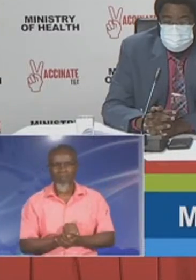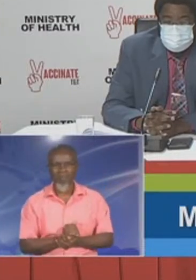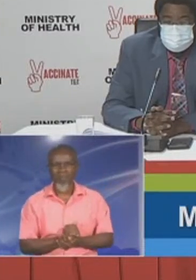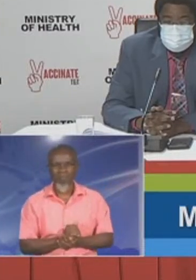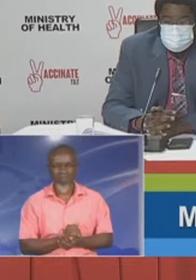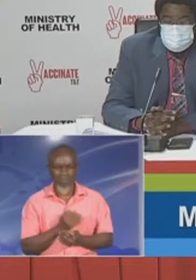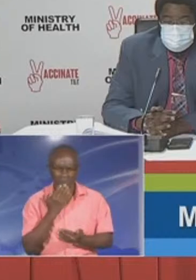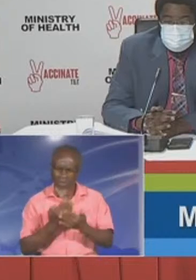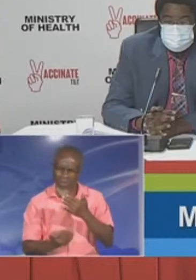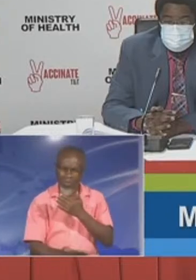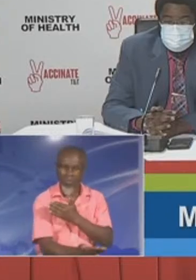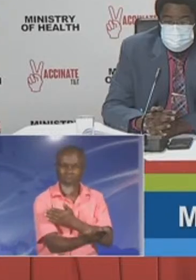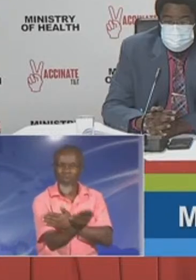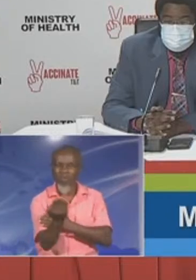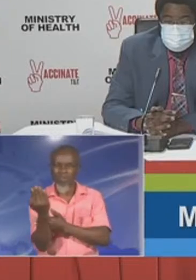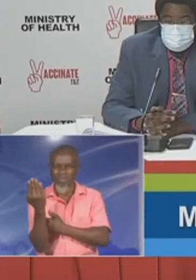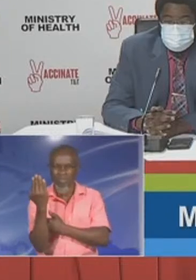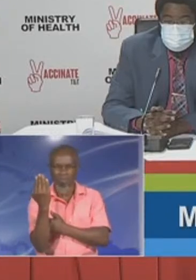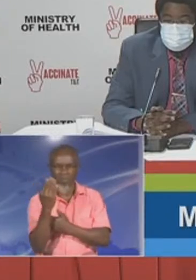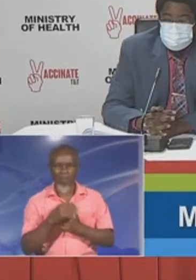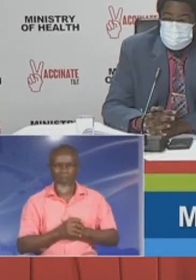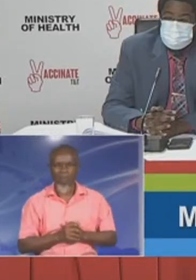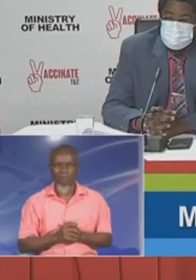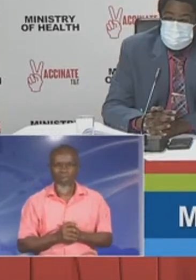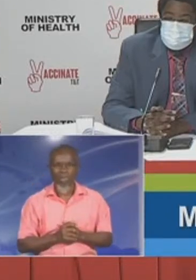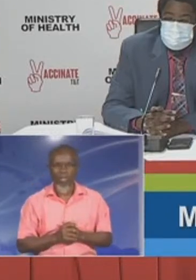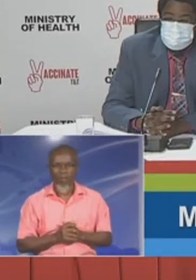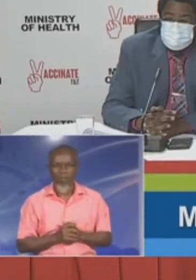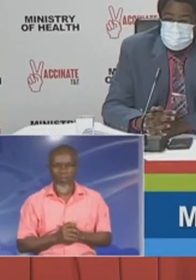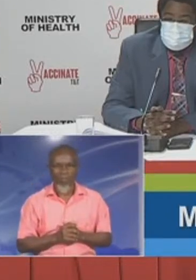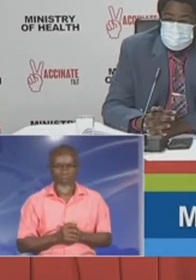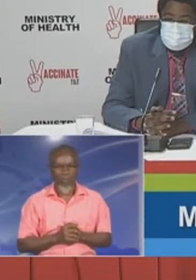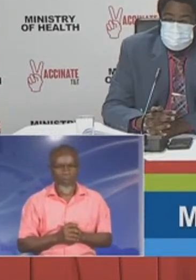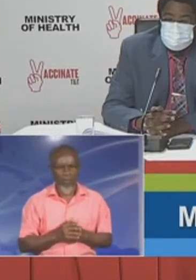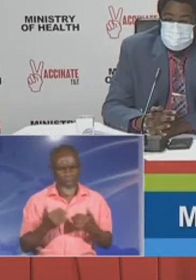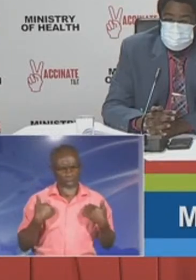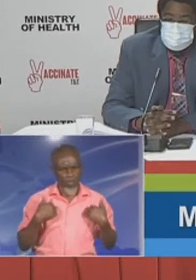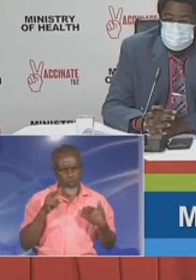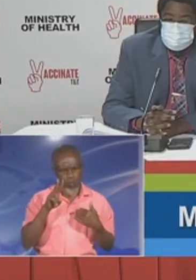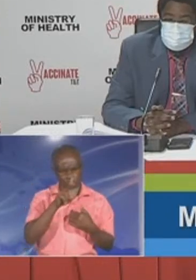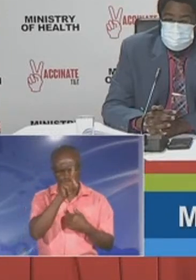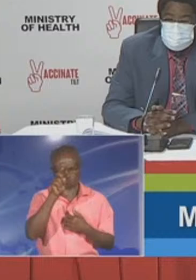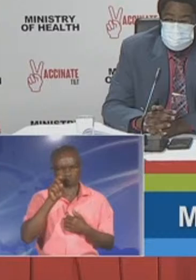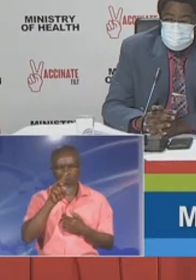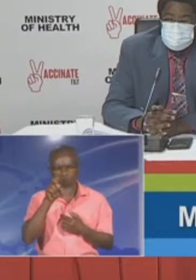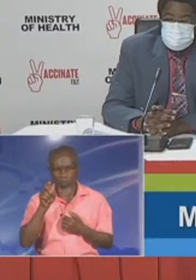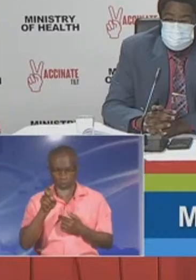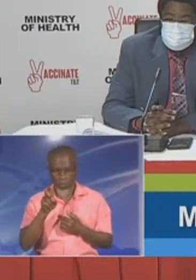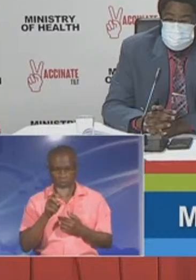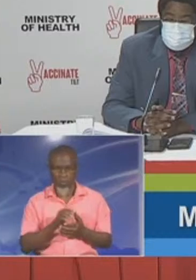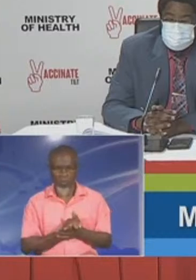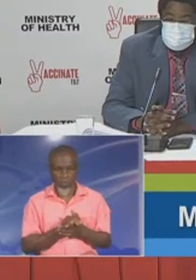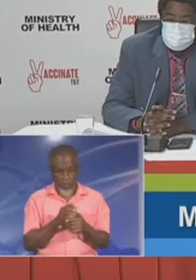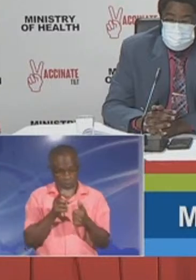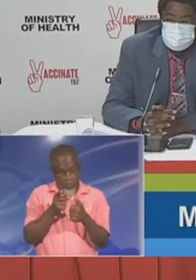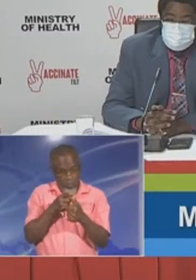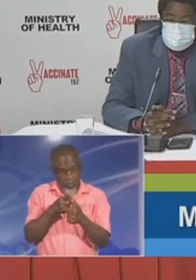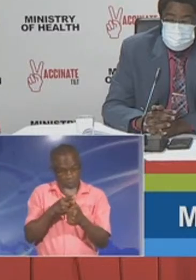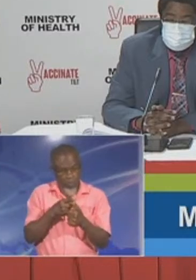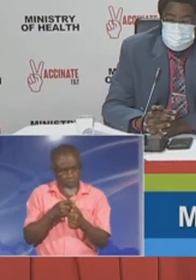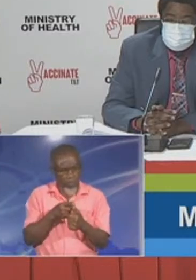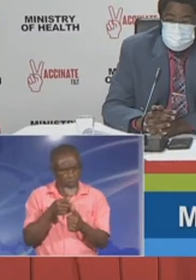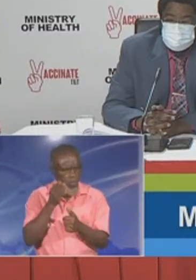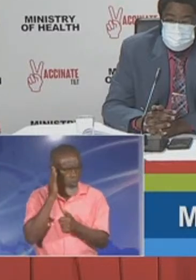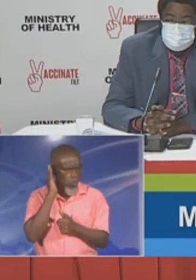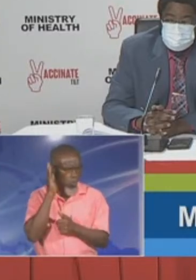Good morning, Paula Linder here from the Newsday. So I have two questions. The first one is, will